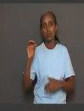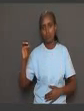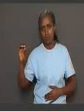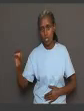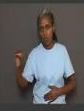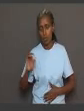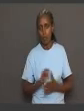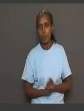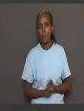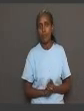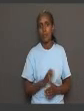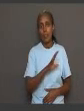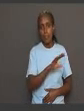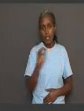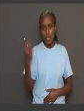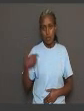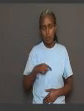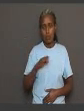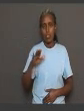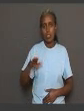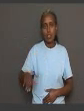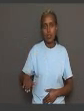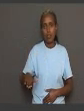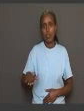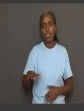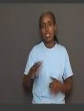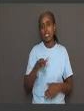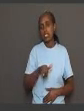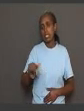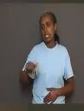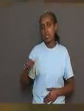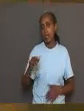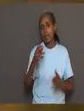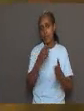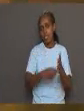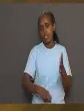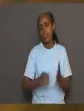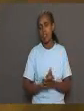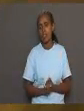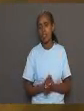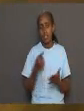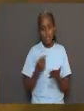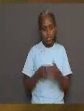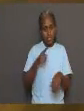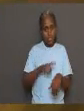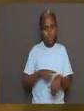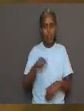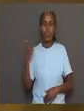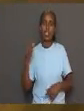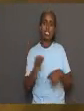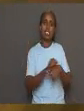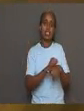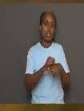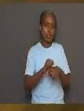0, and we are left with the same result. It is time for another